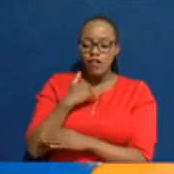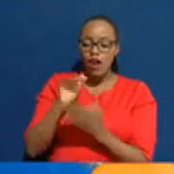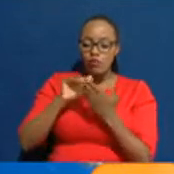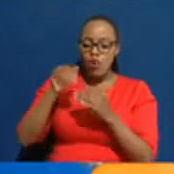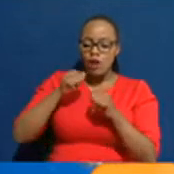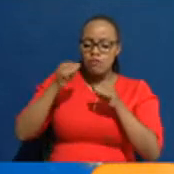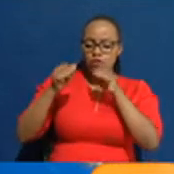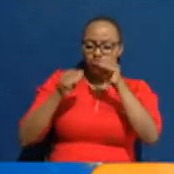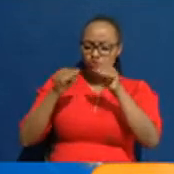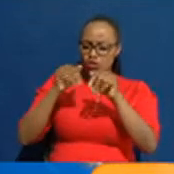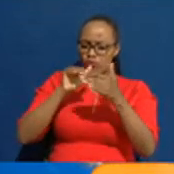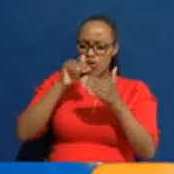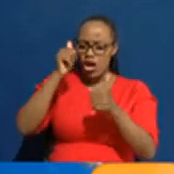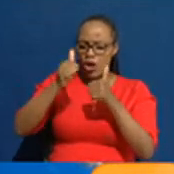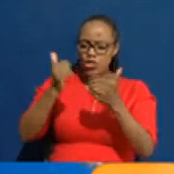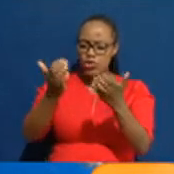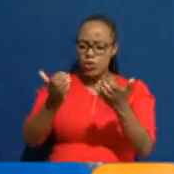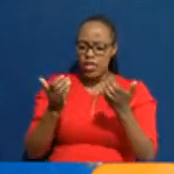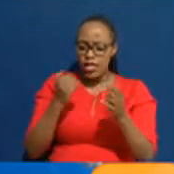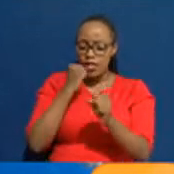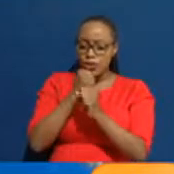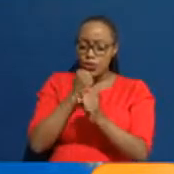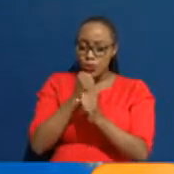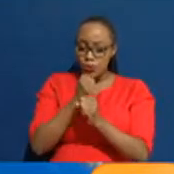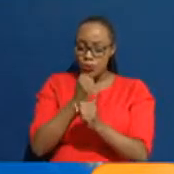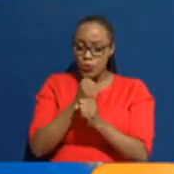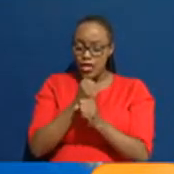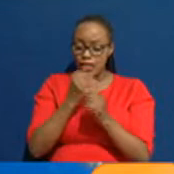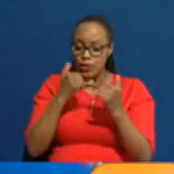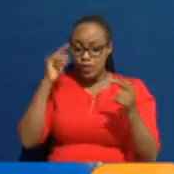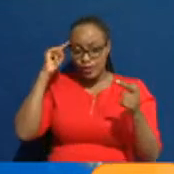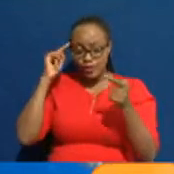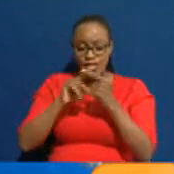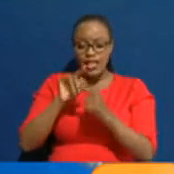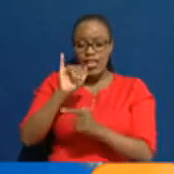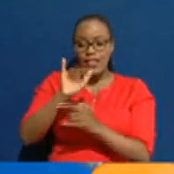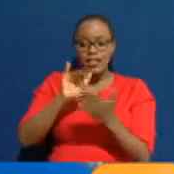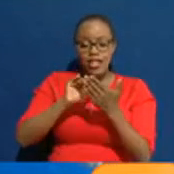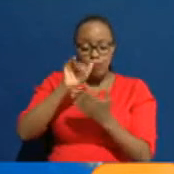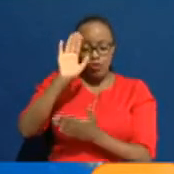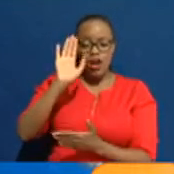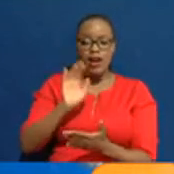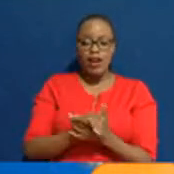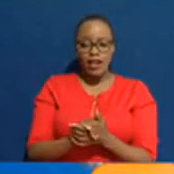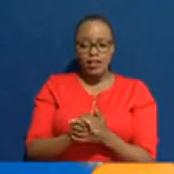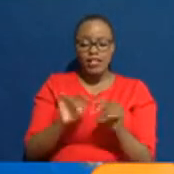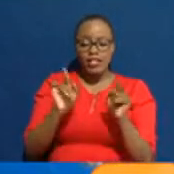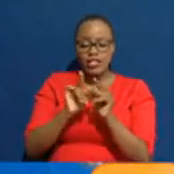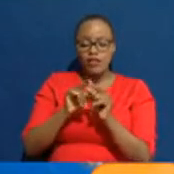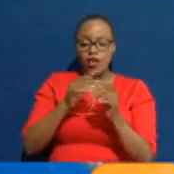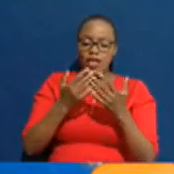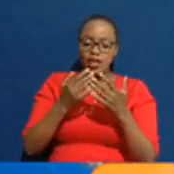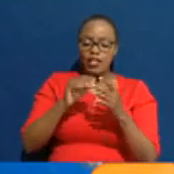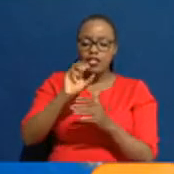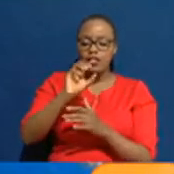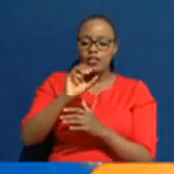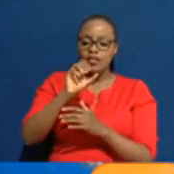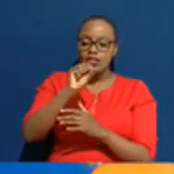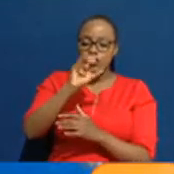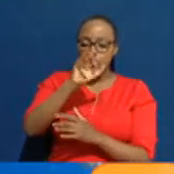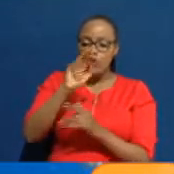punches. More punches which we need to work on. Tunafaa kuifanya sana more punches. Wana score. Alafu